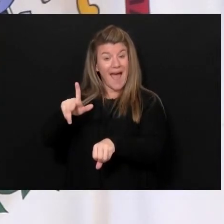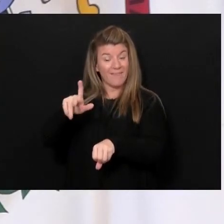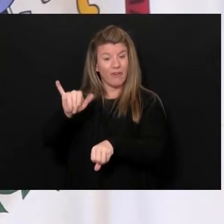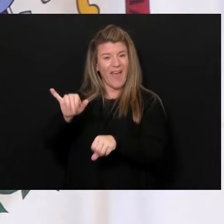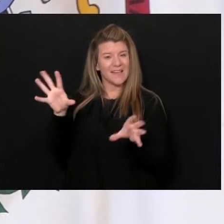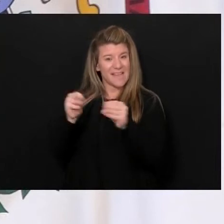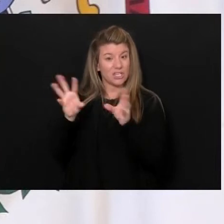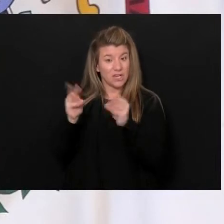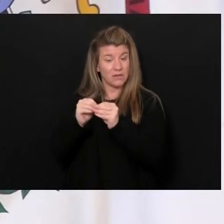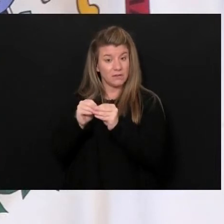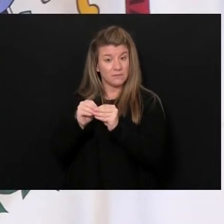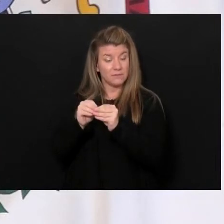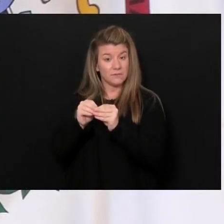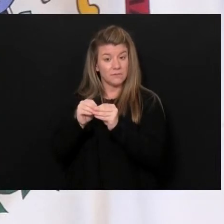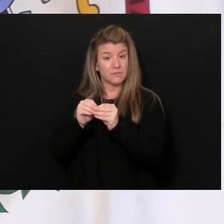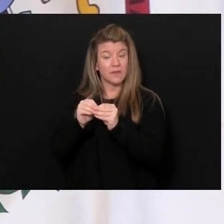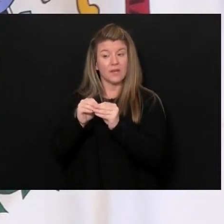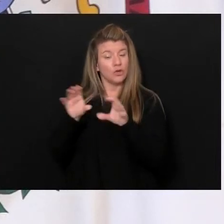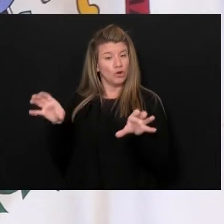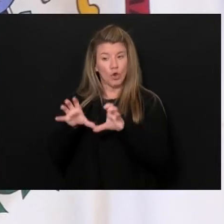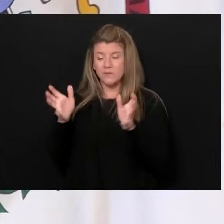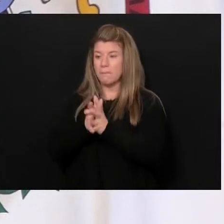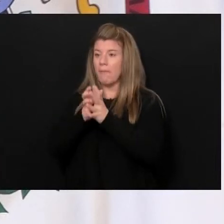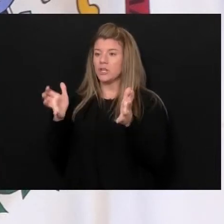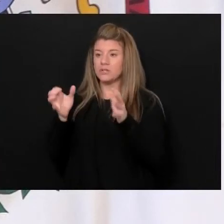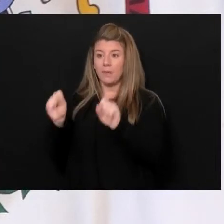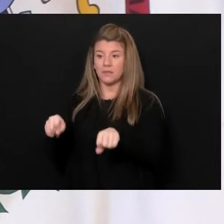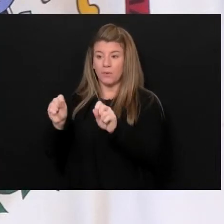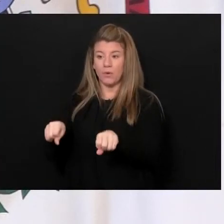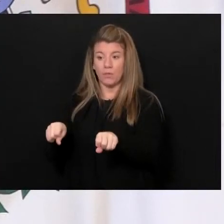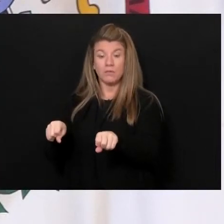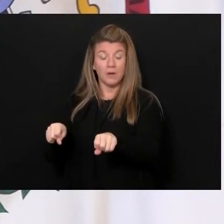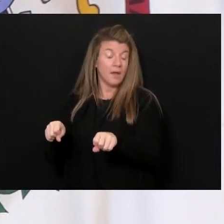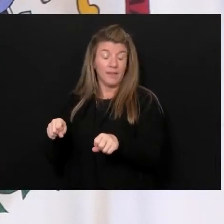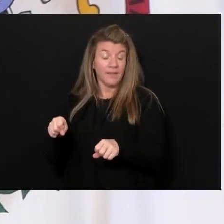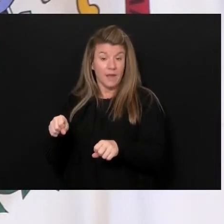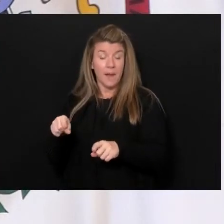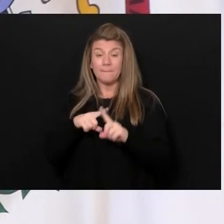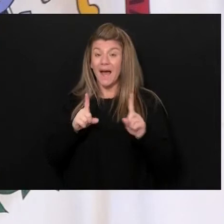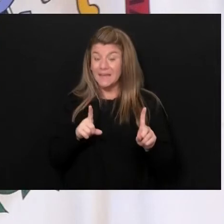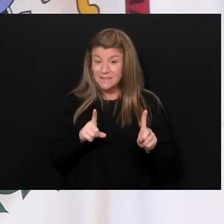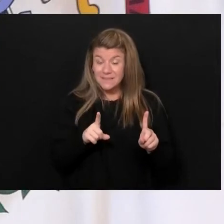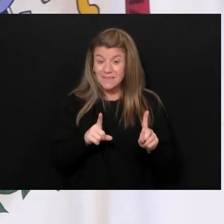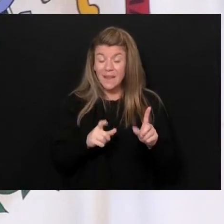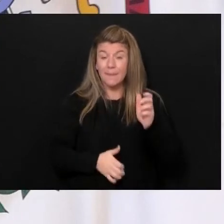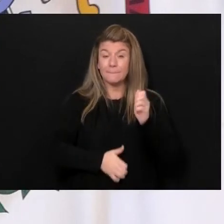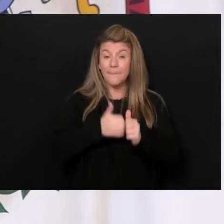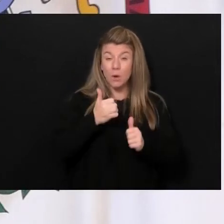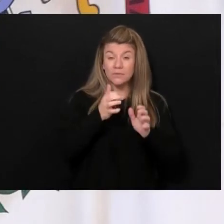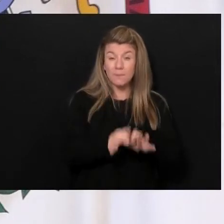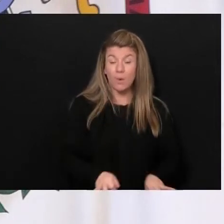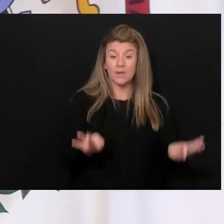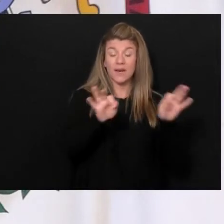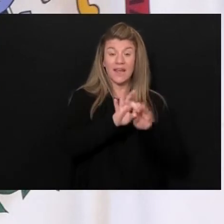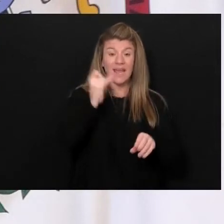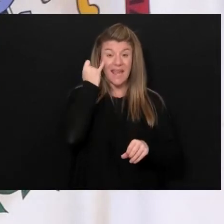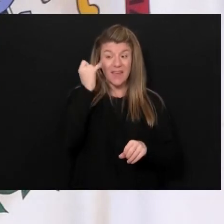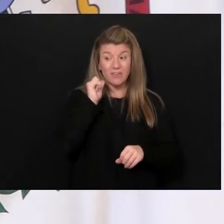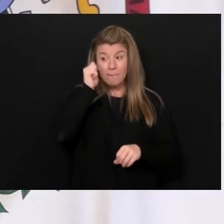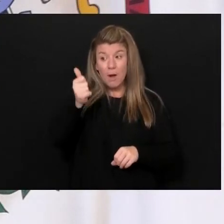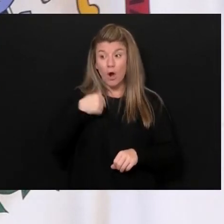and everything, and get as much done as we possibly can. The bottom line is, if we said tomorrow we're going to test everybody